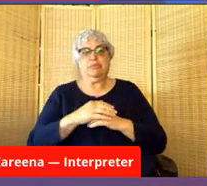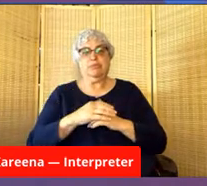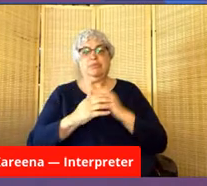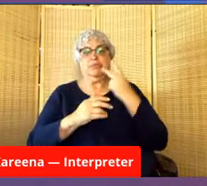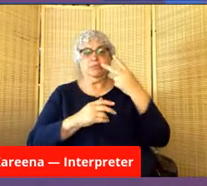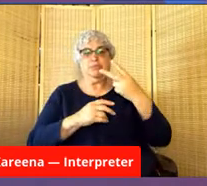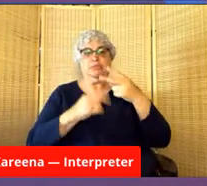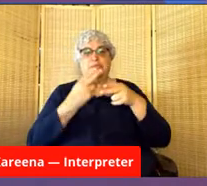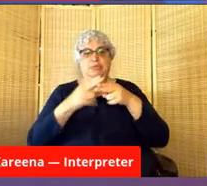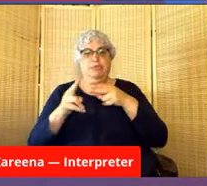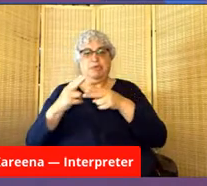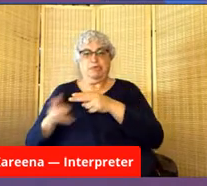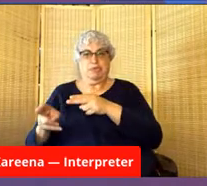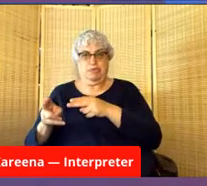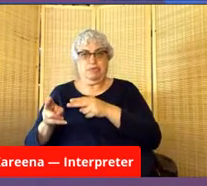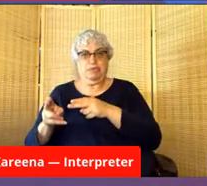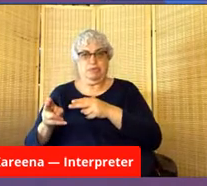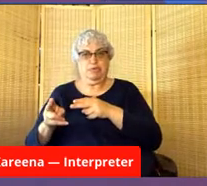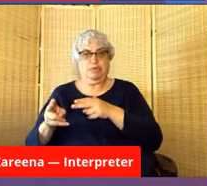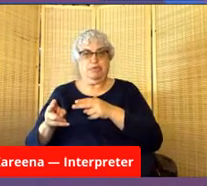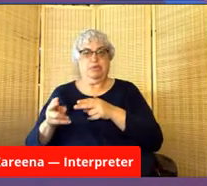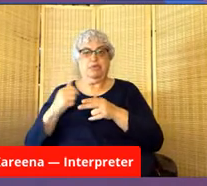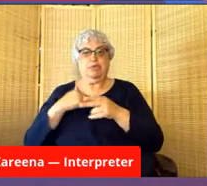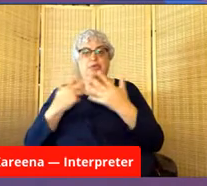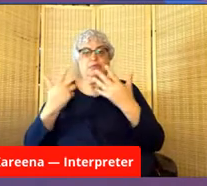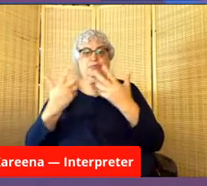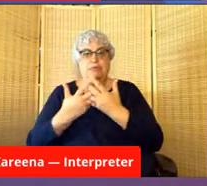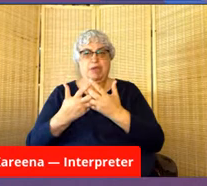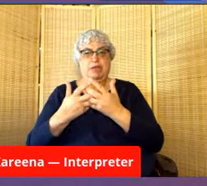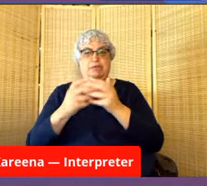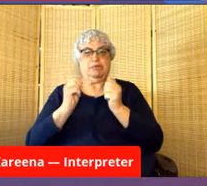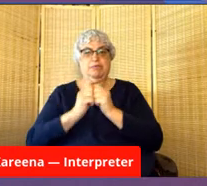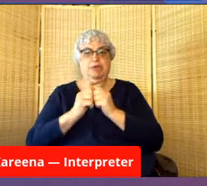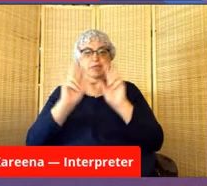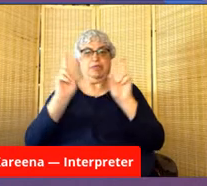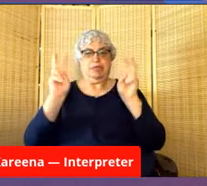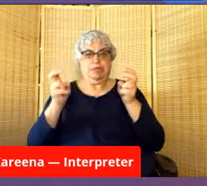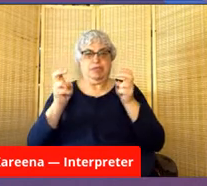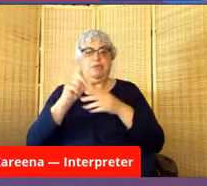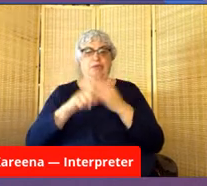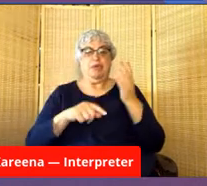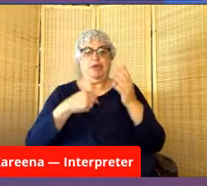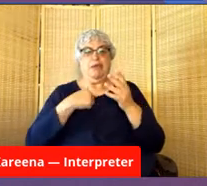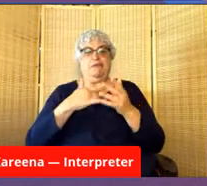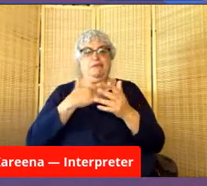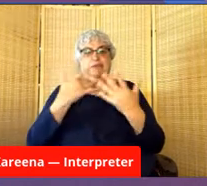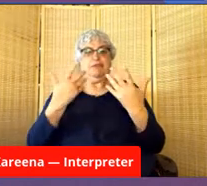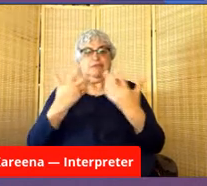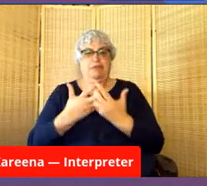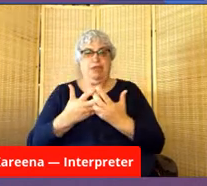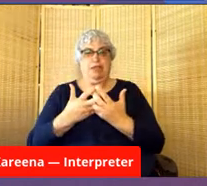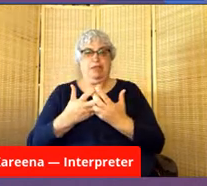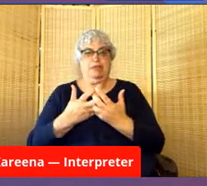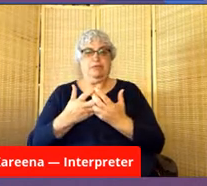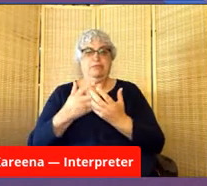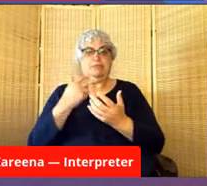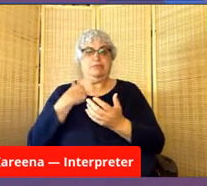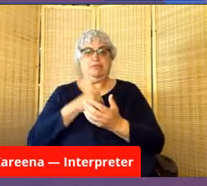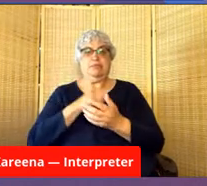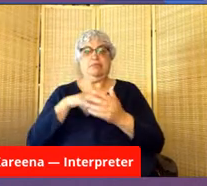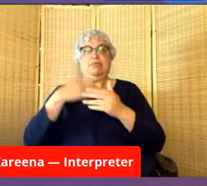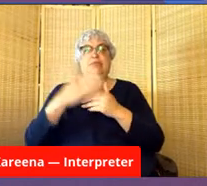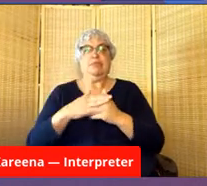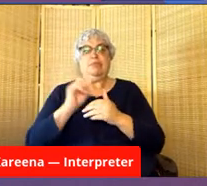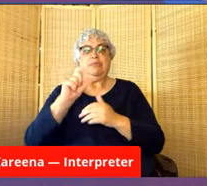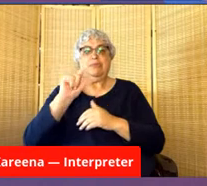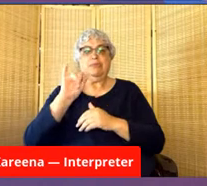two short excerpts. Please match each one with the category that you think fits best. And we can go past the next slide